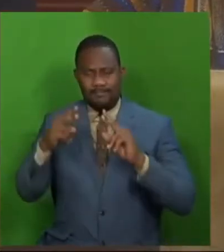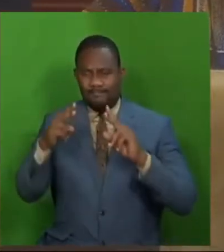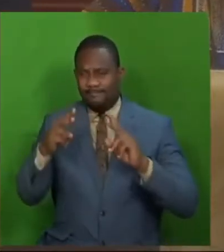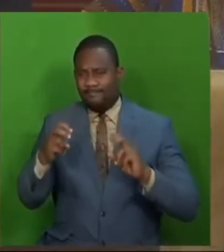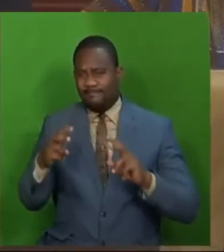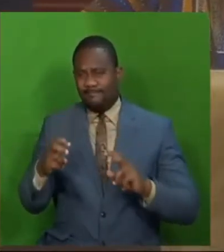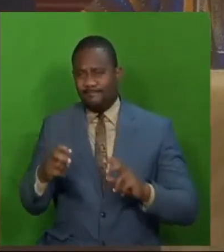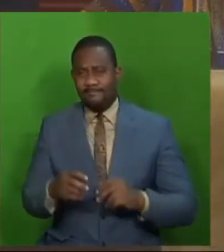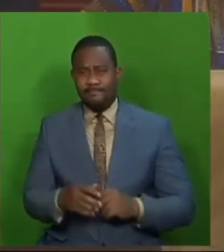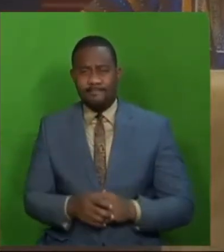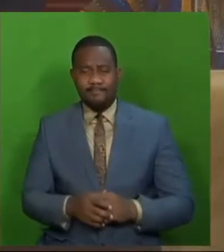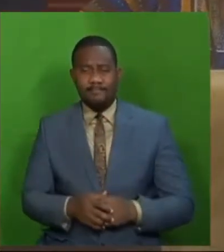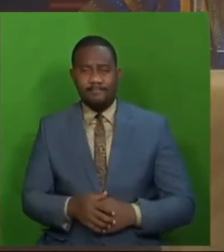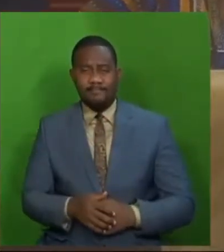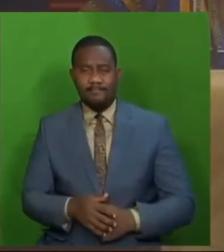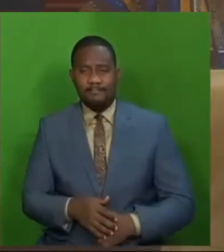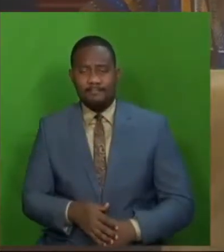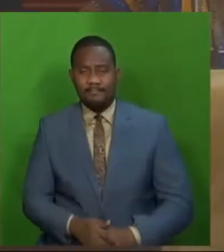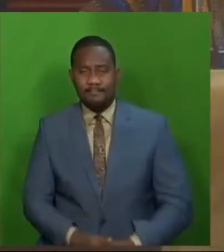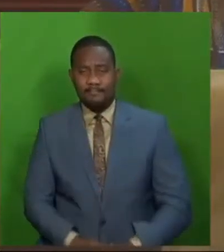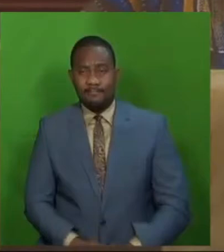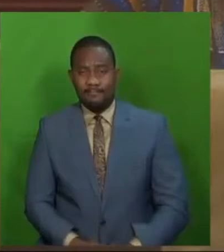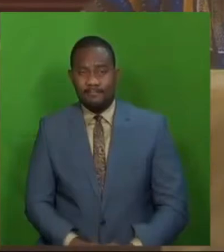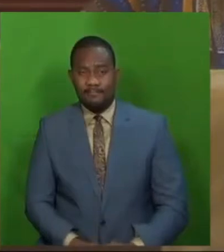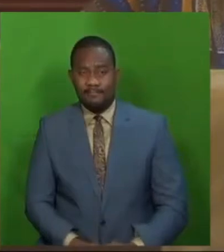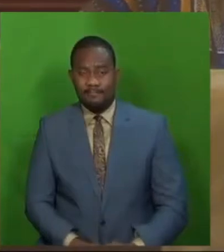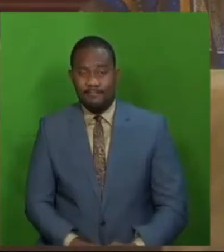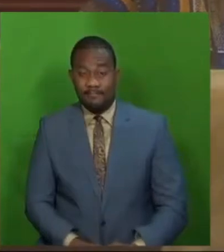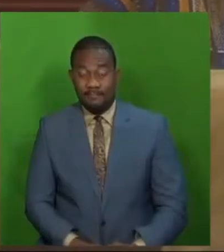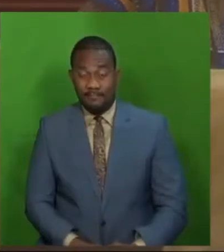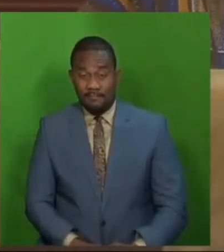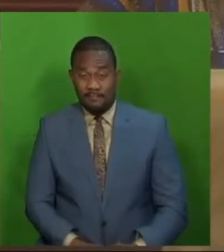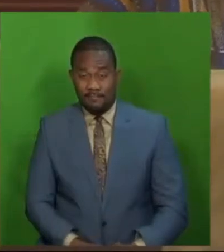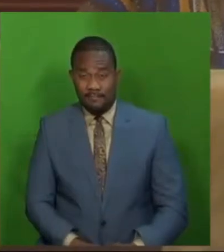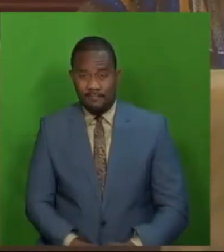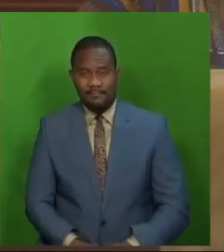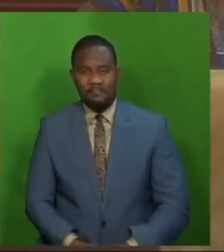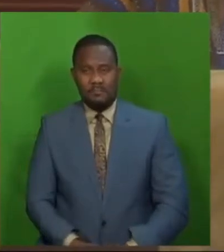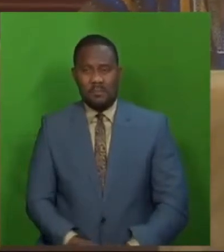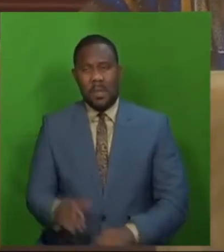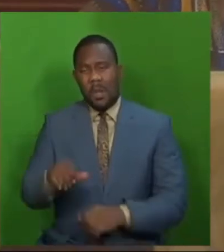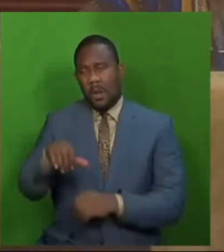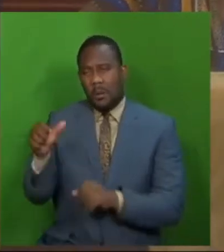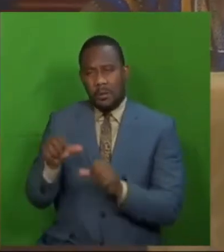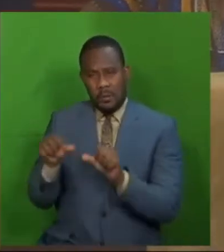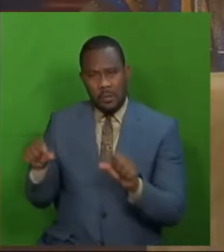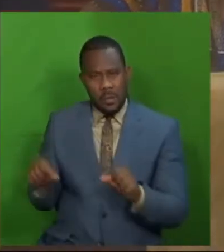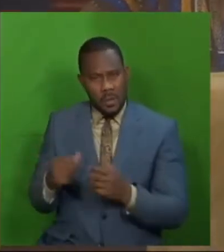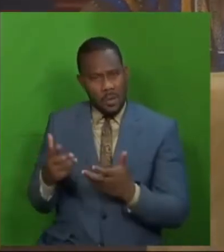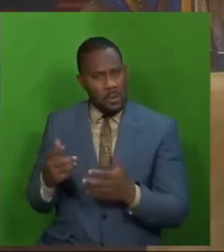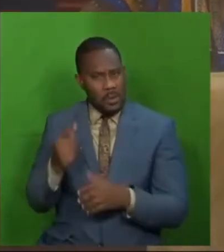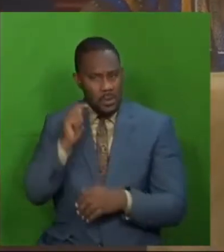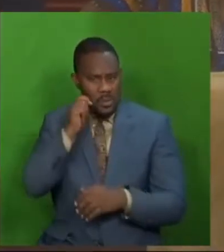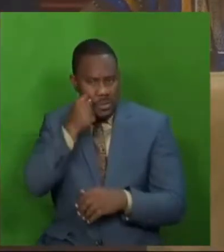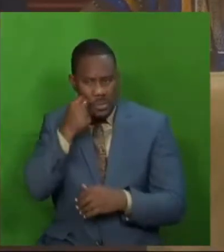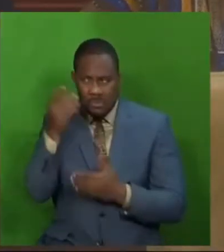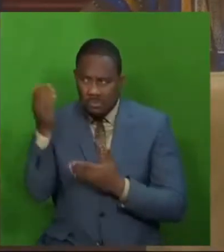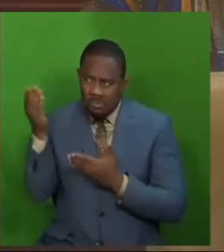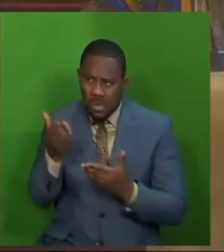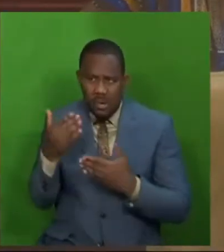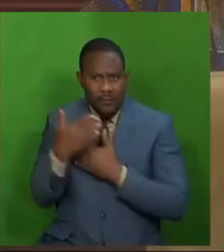Mr. Speaker, to find out where that Ghana import tomatoes, fresh or chilled from. And Mr.